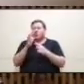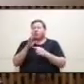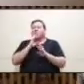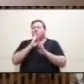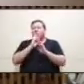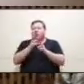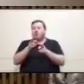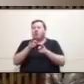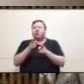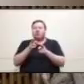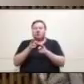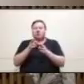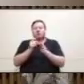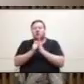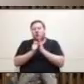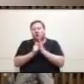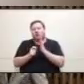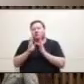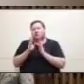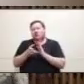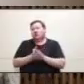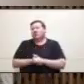it in writing.